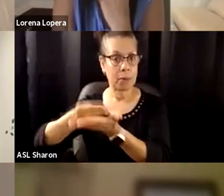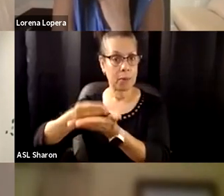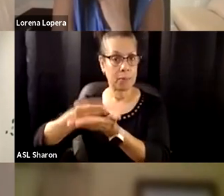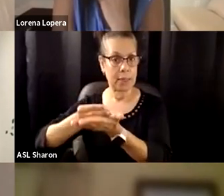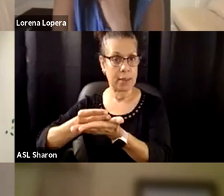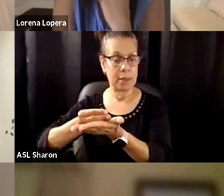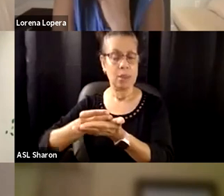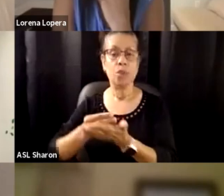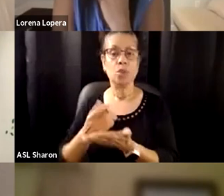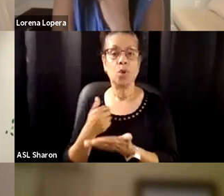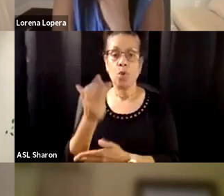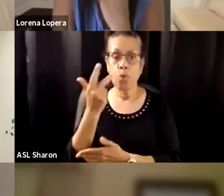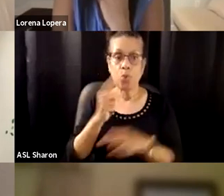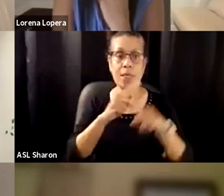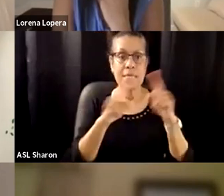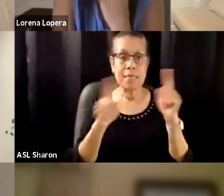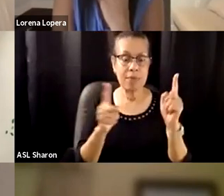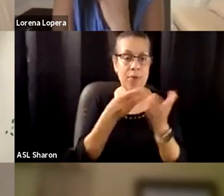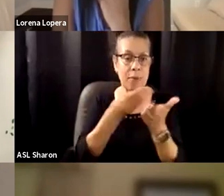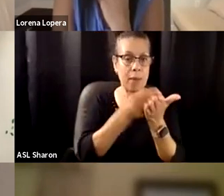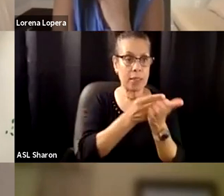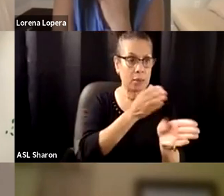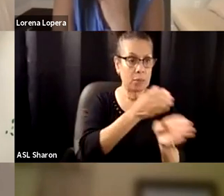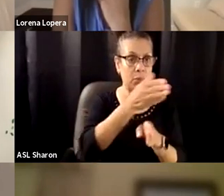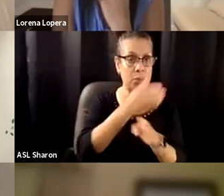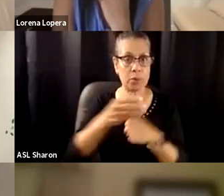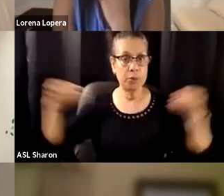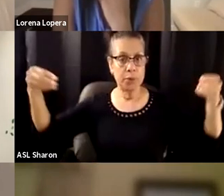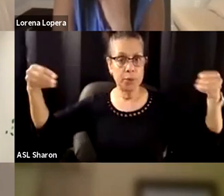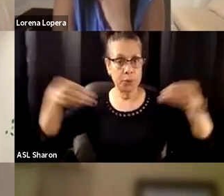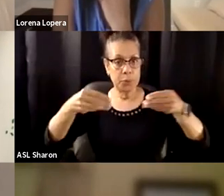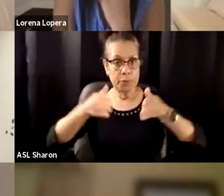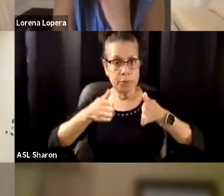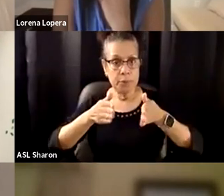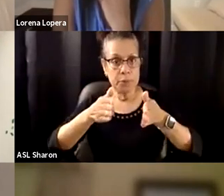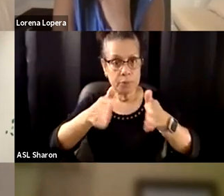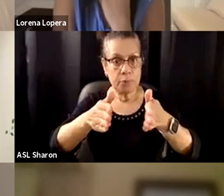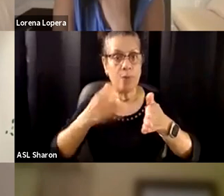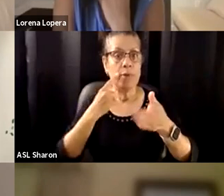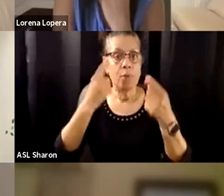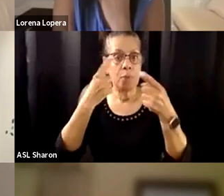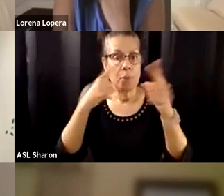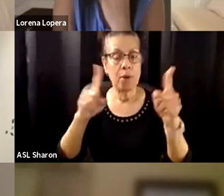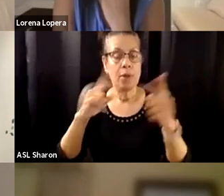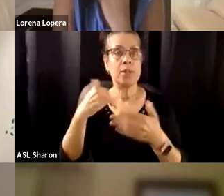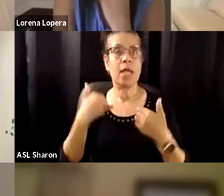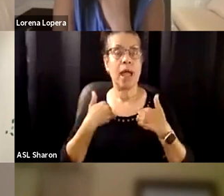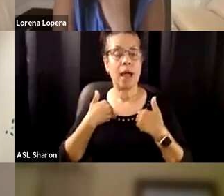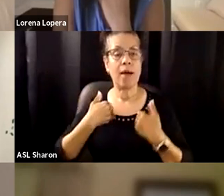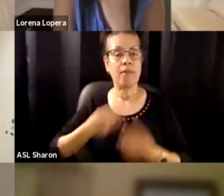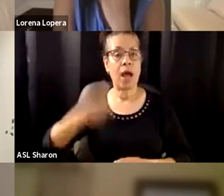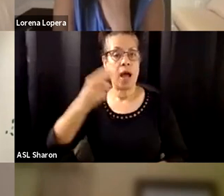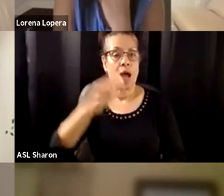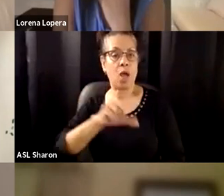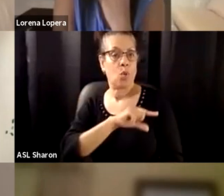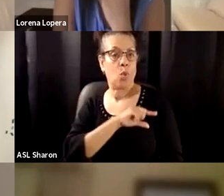three different funding sources all meant to pull in the same direction and achieve our goal of providing a high quality educational experience for